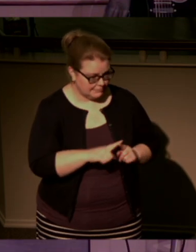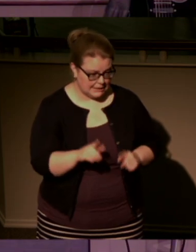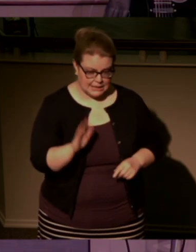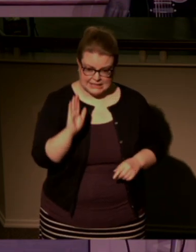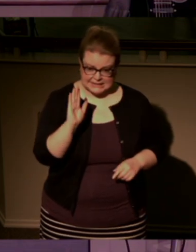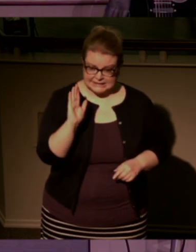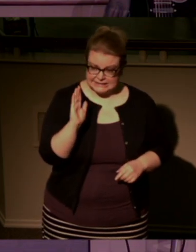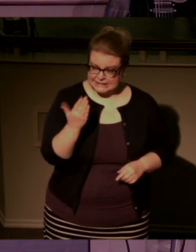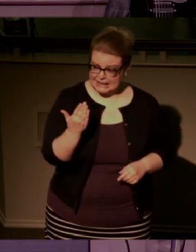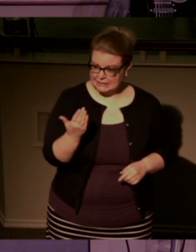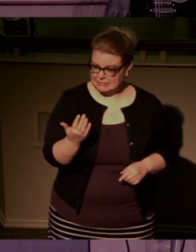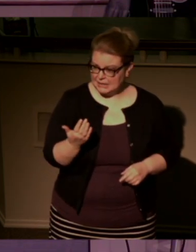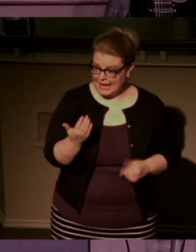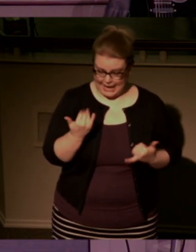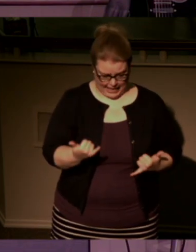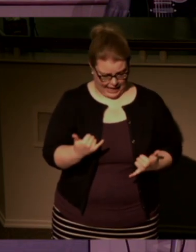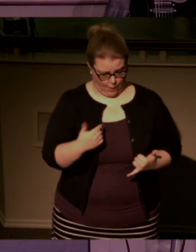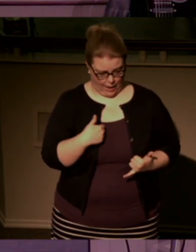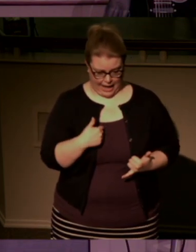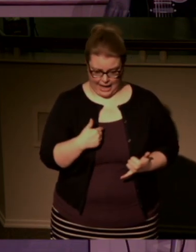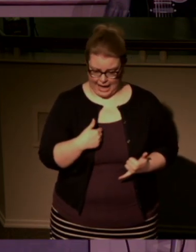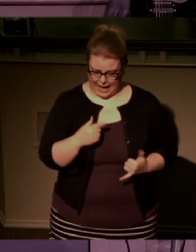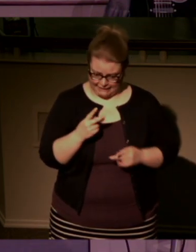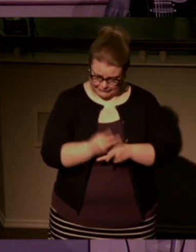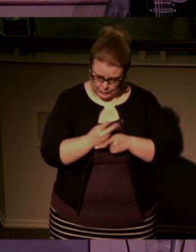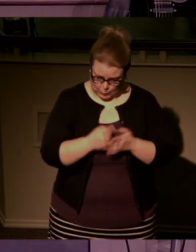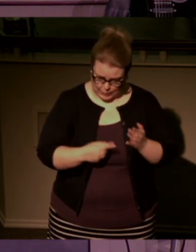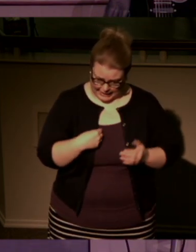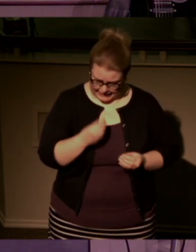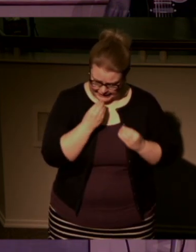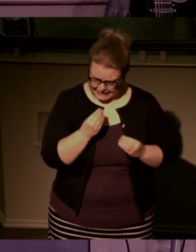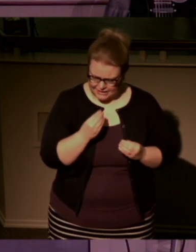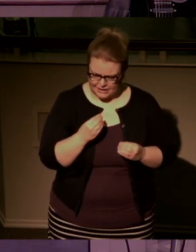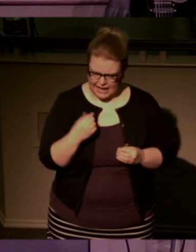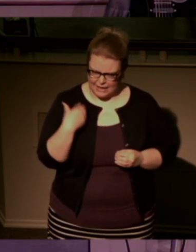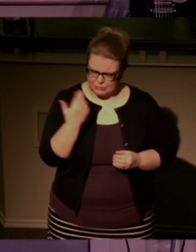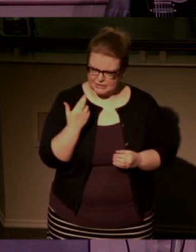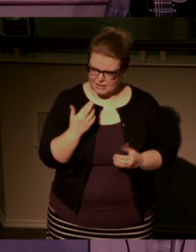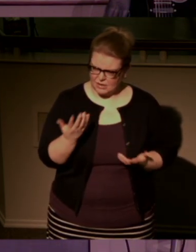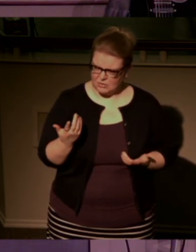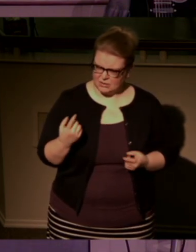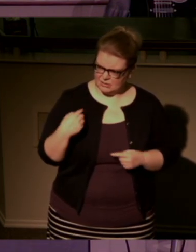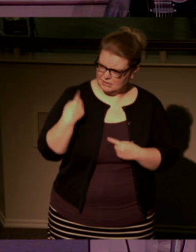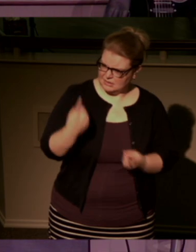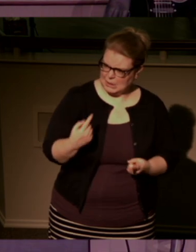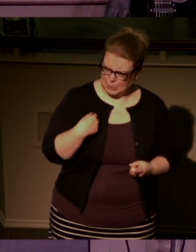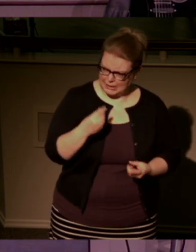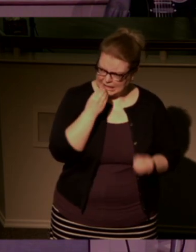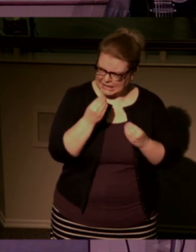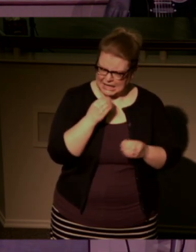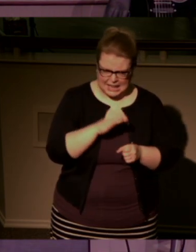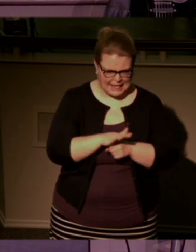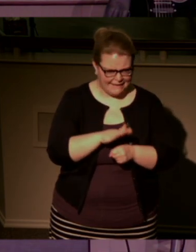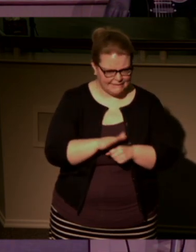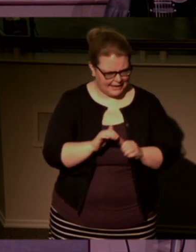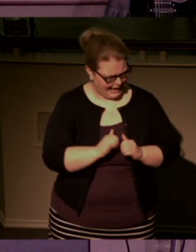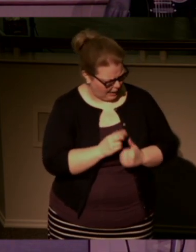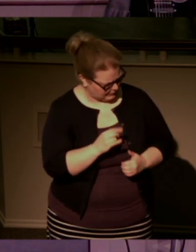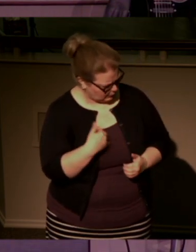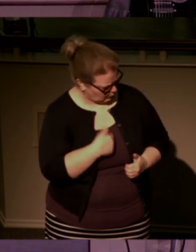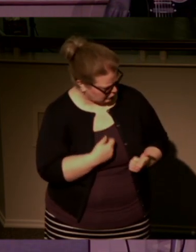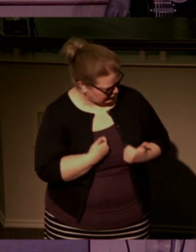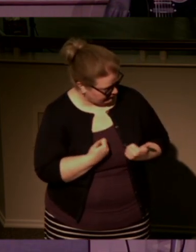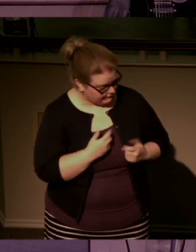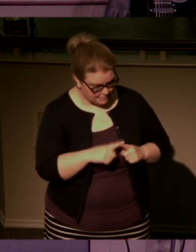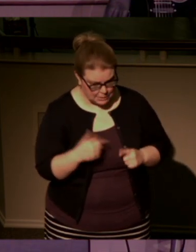wasn't for lack of eating. We apparently had enough calories, and that was all right. How did we make it? But we made